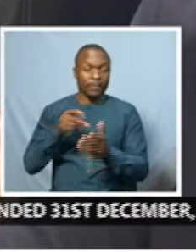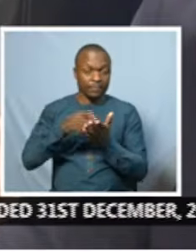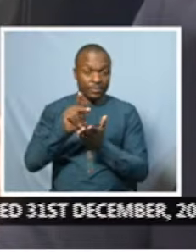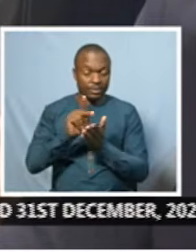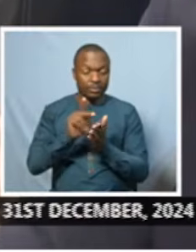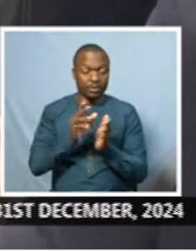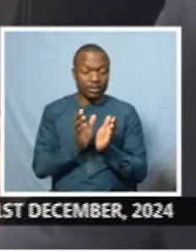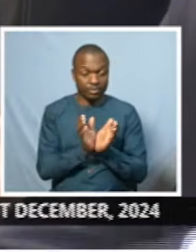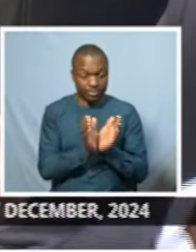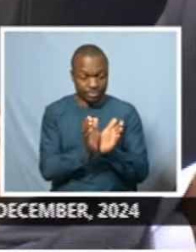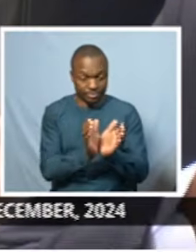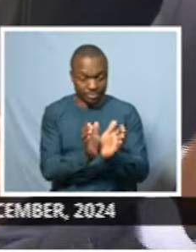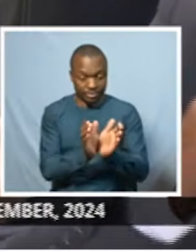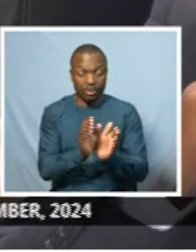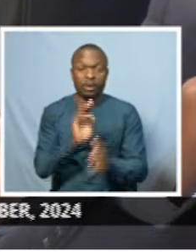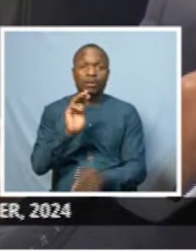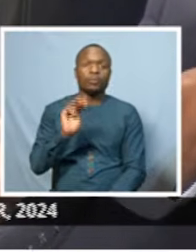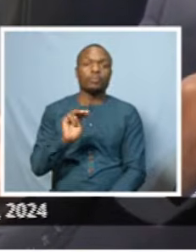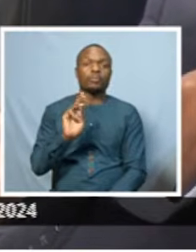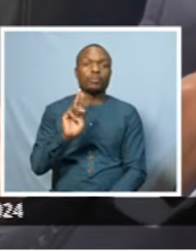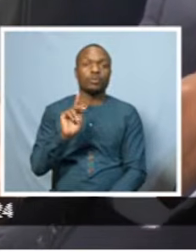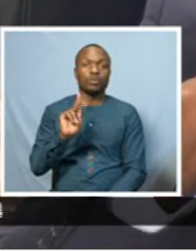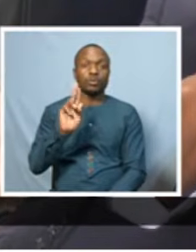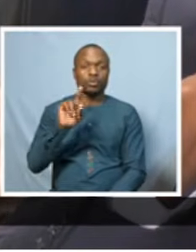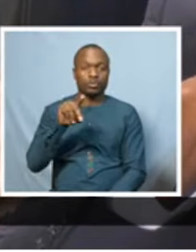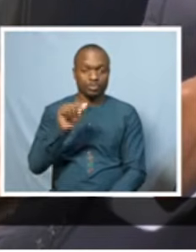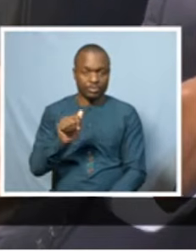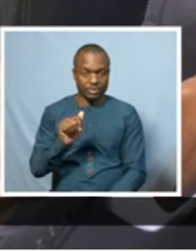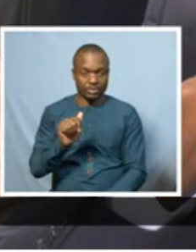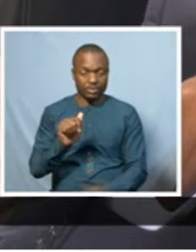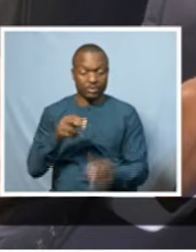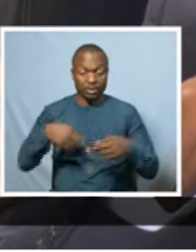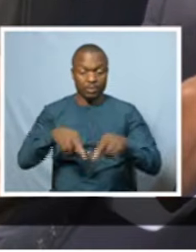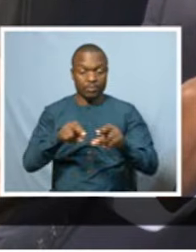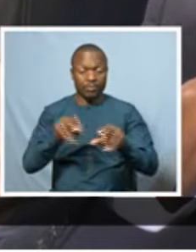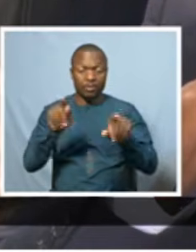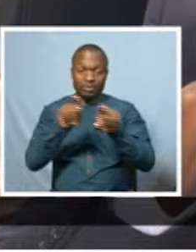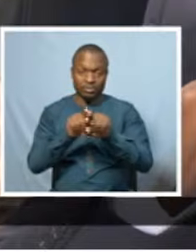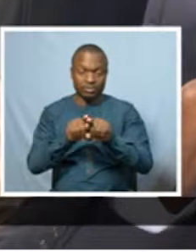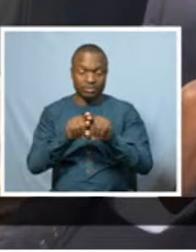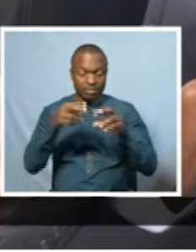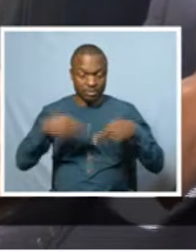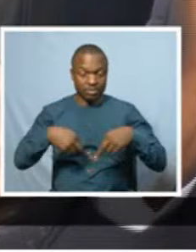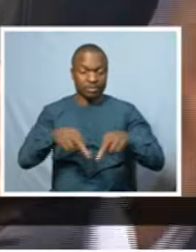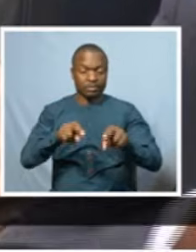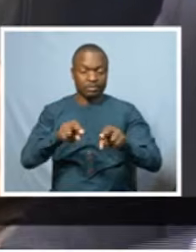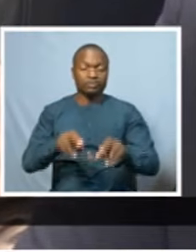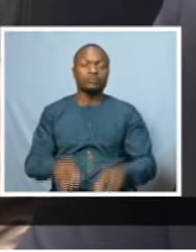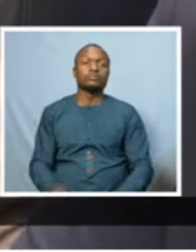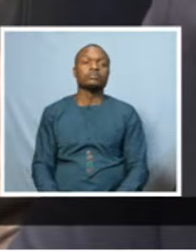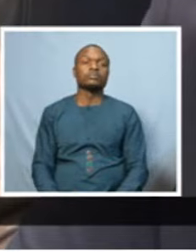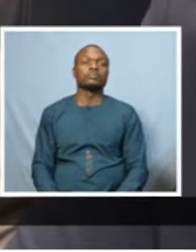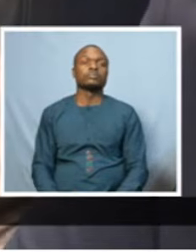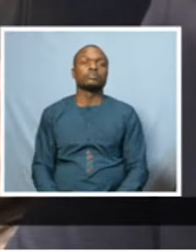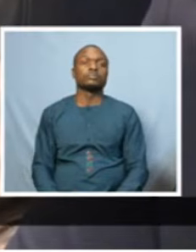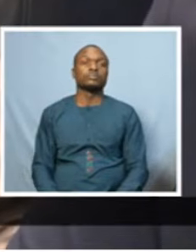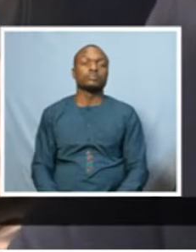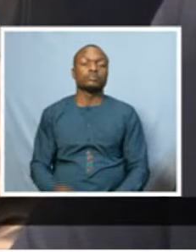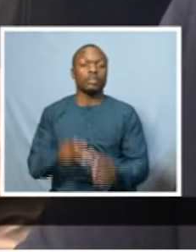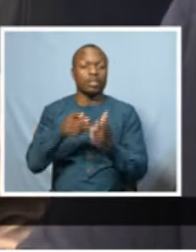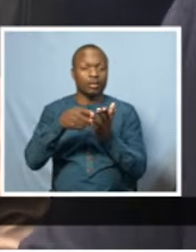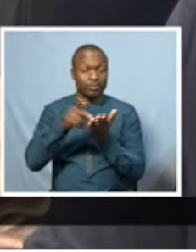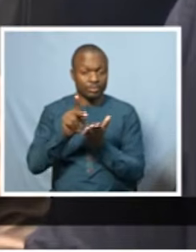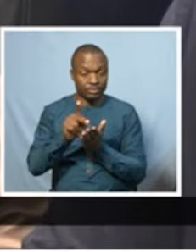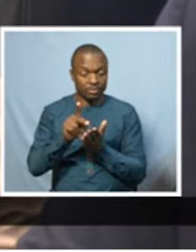grading of Mukupa Road. Then, the same road, a